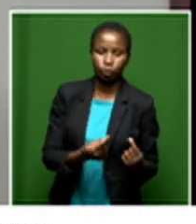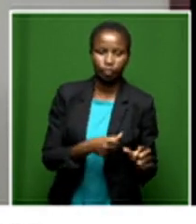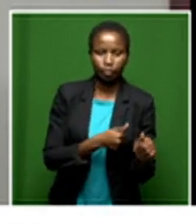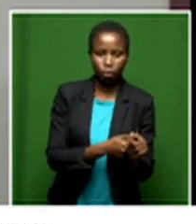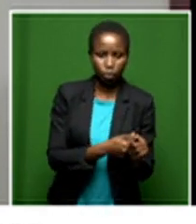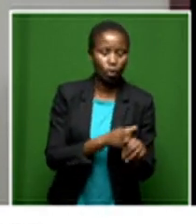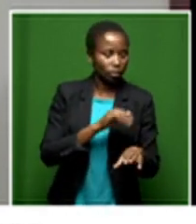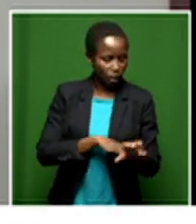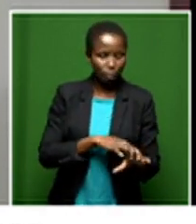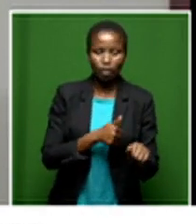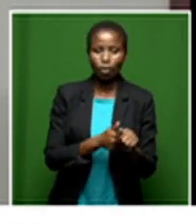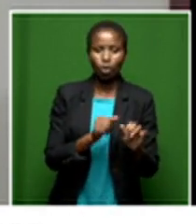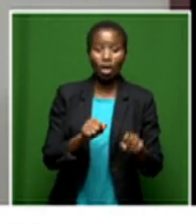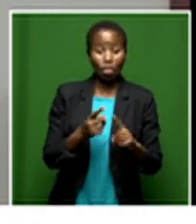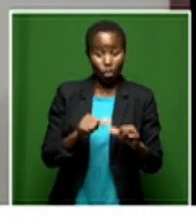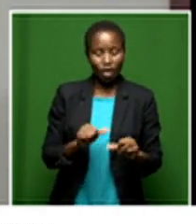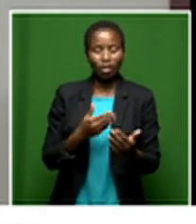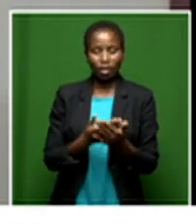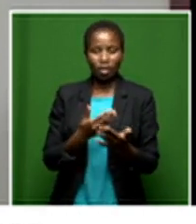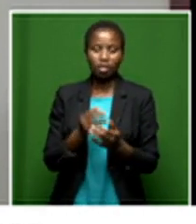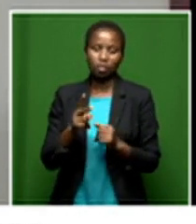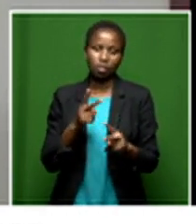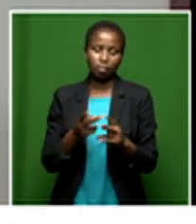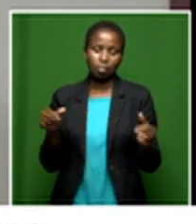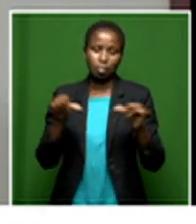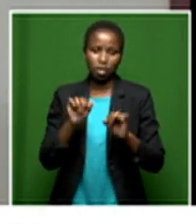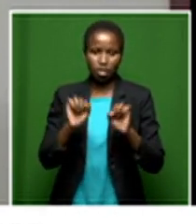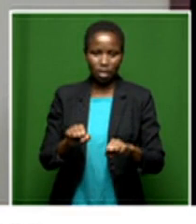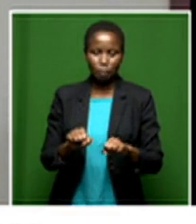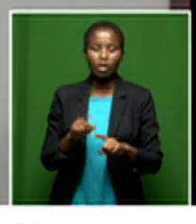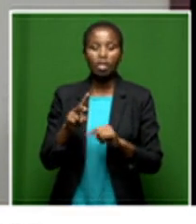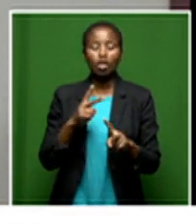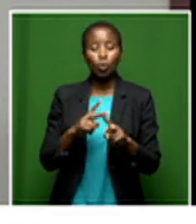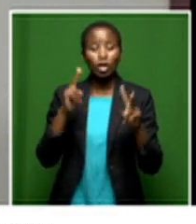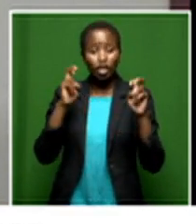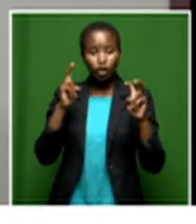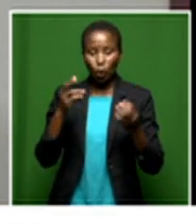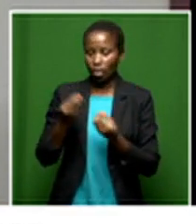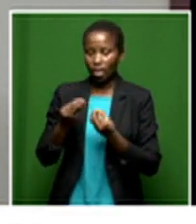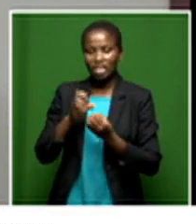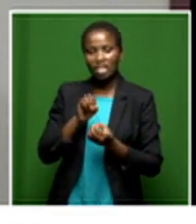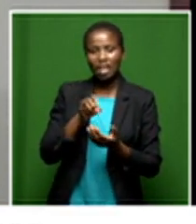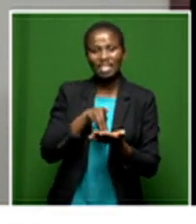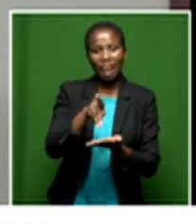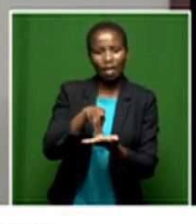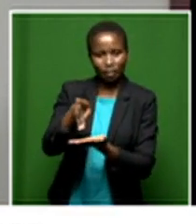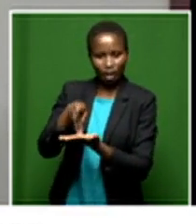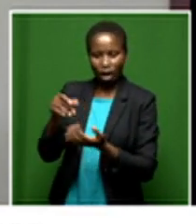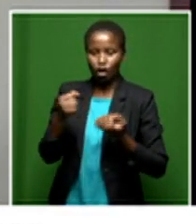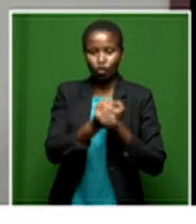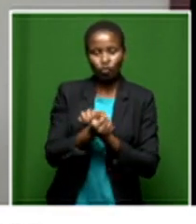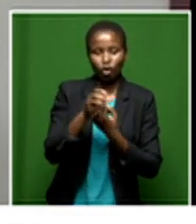do, and therefore you'd be able to turn around. So the courier industry is one we are eyeing as the post office. We do have